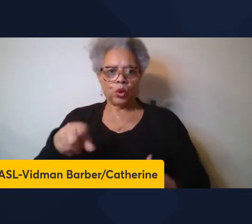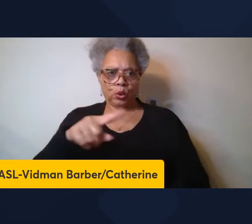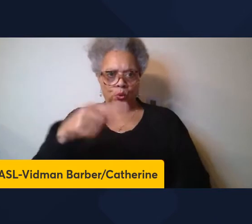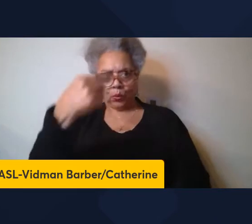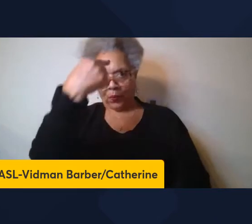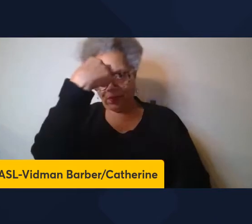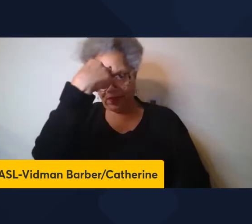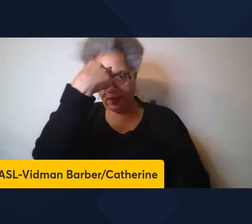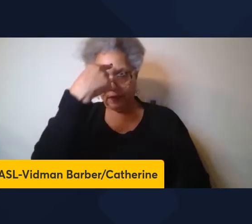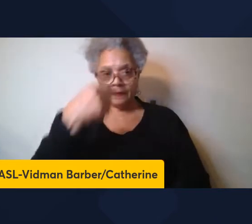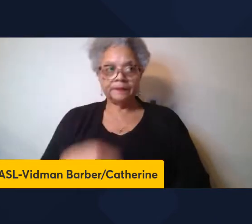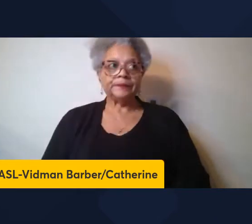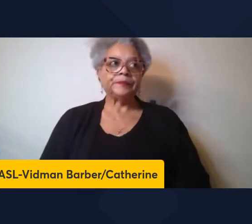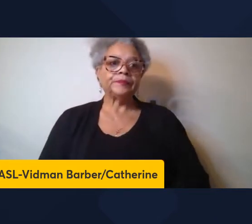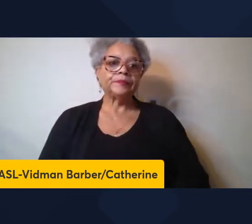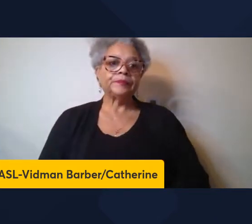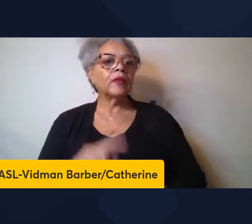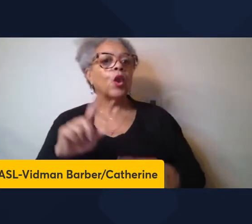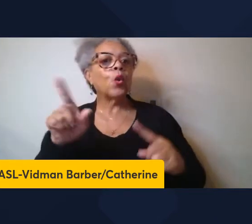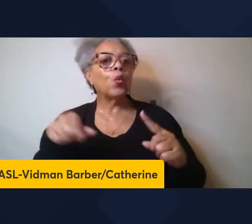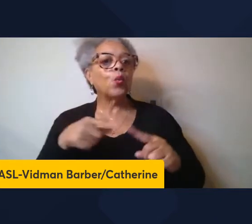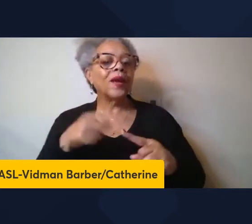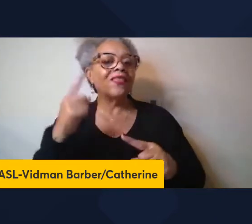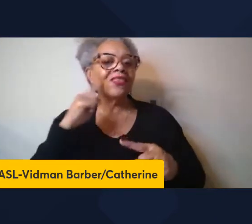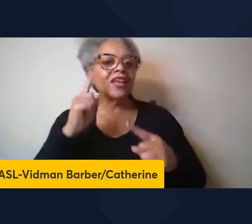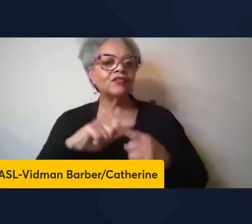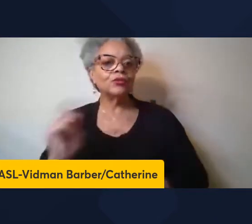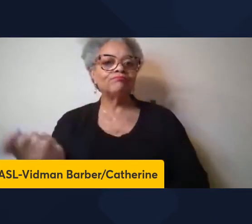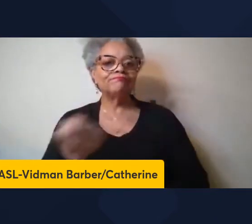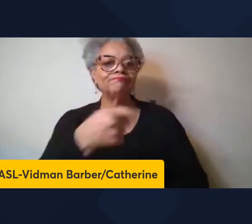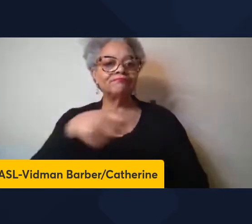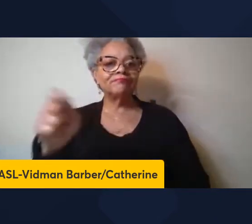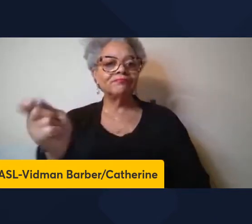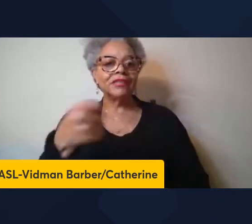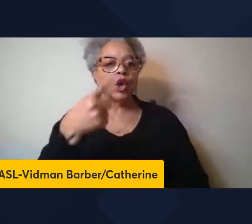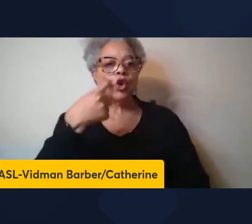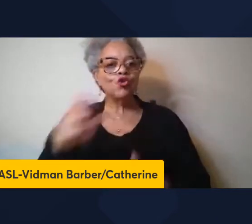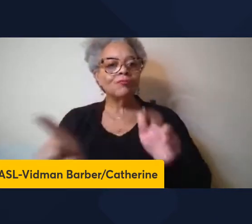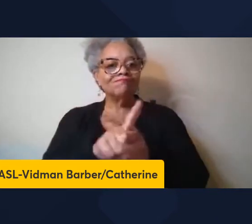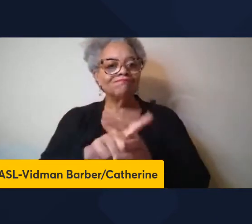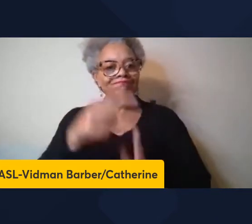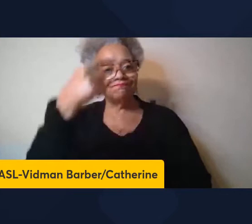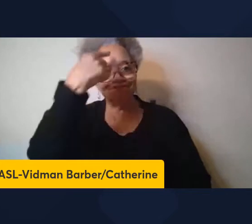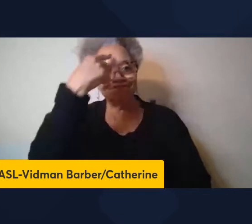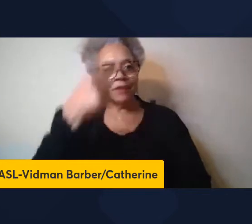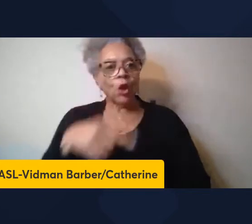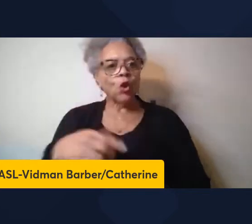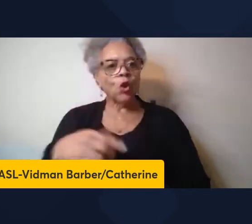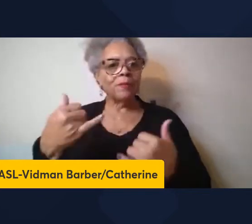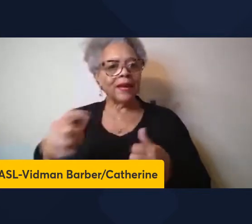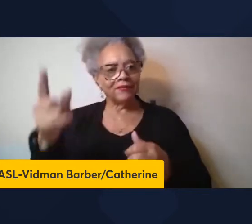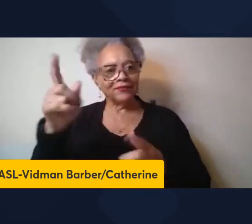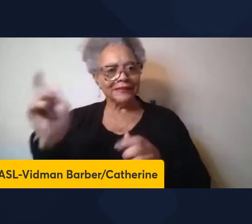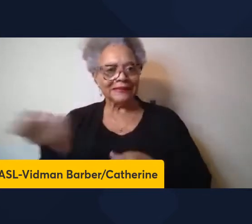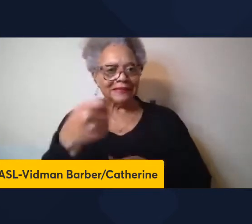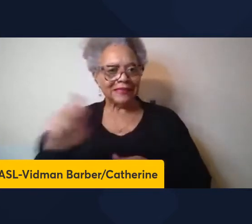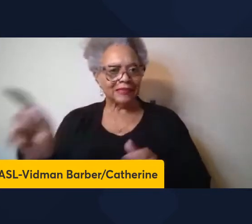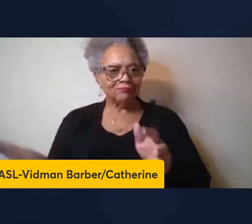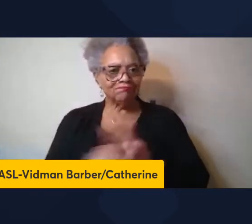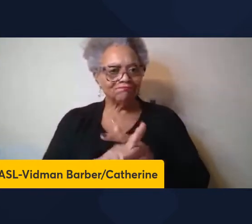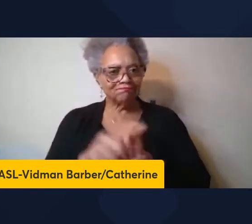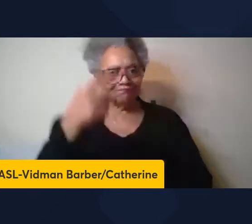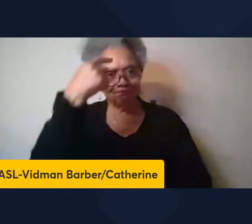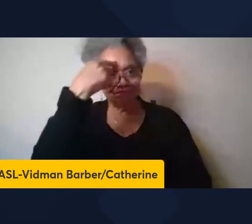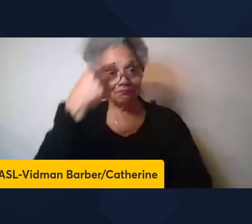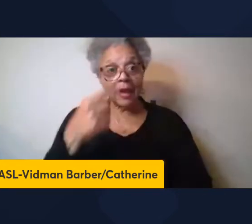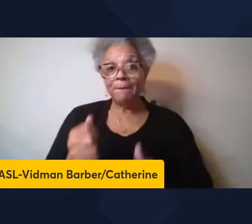think about tennis, right? Who comes to mind? Who's a player of tennis that comes to mind? Most of the time when I do